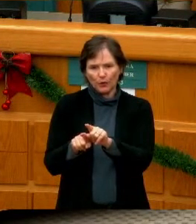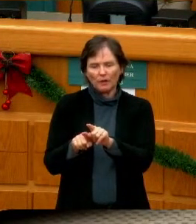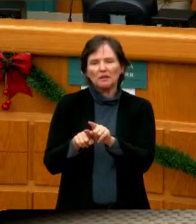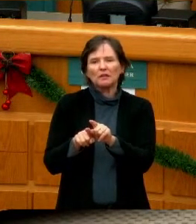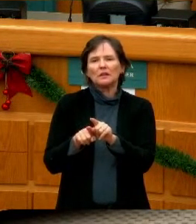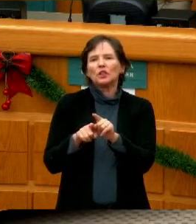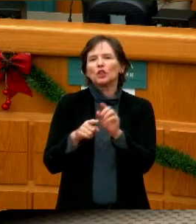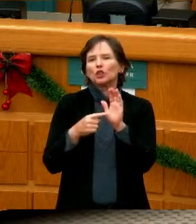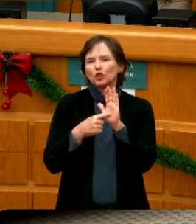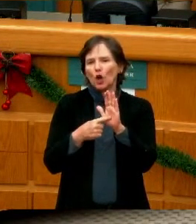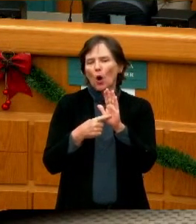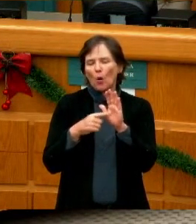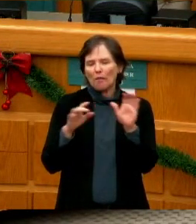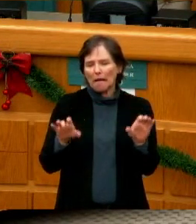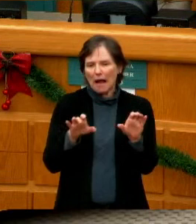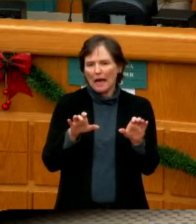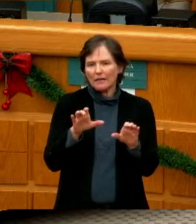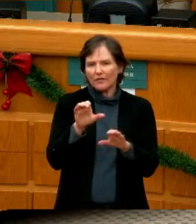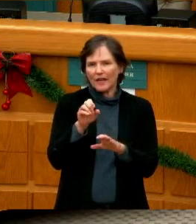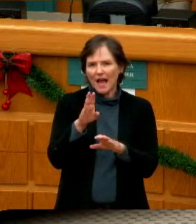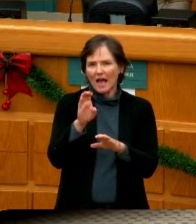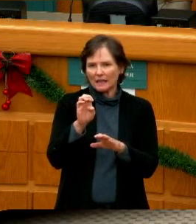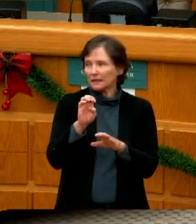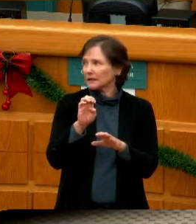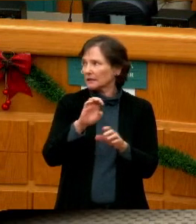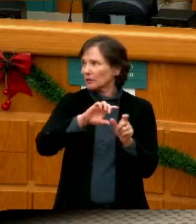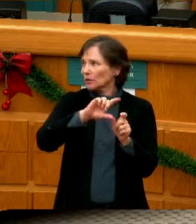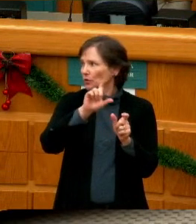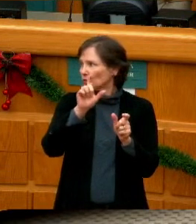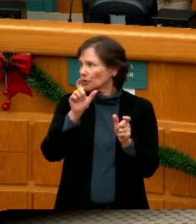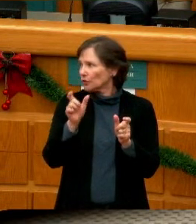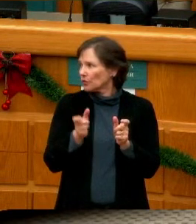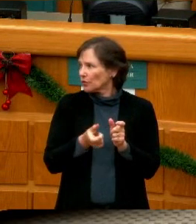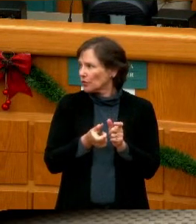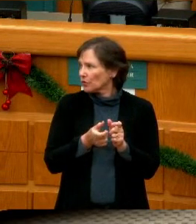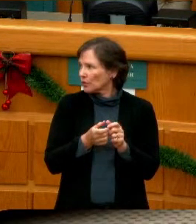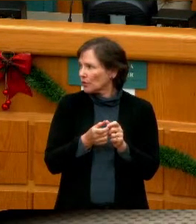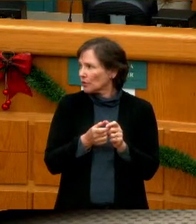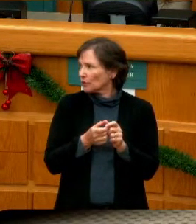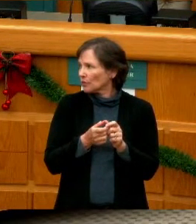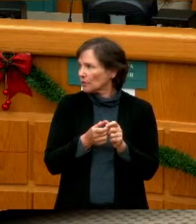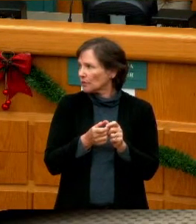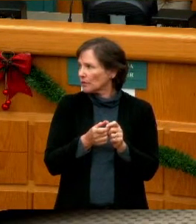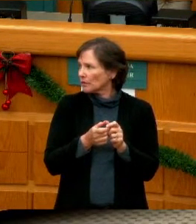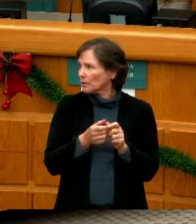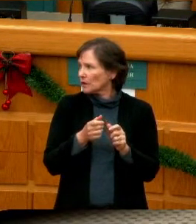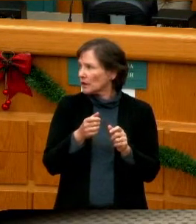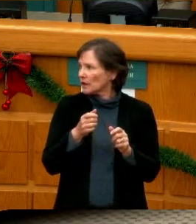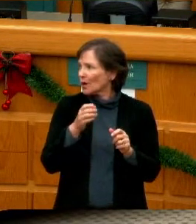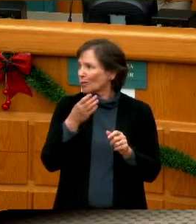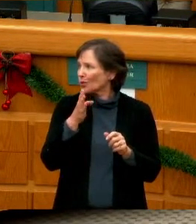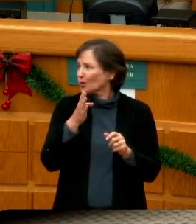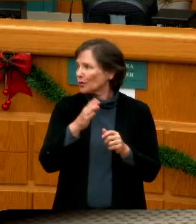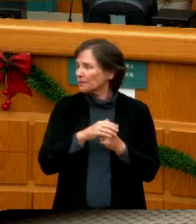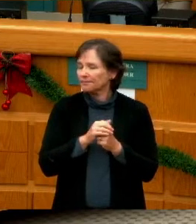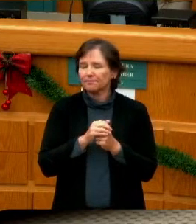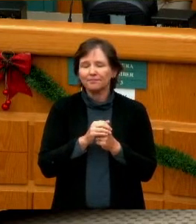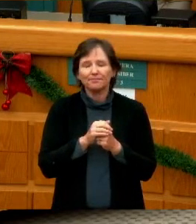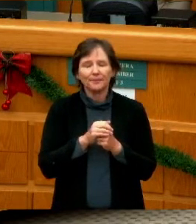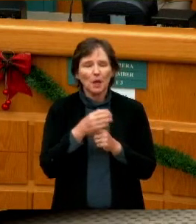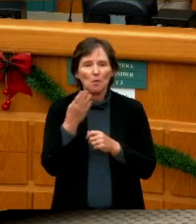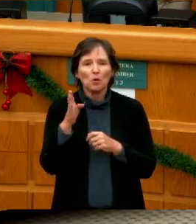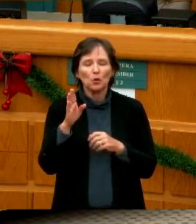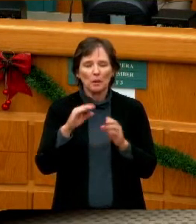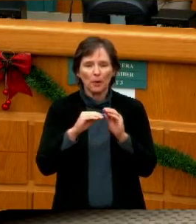to COVID-19, which leaves you the active case numbers of people that are still in Nueces County